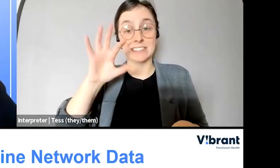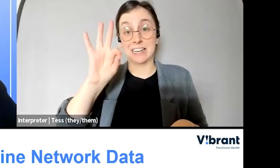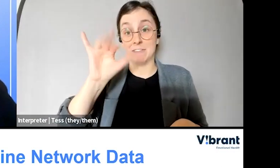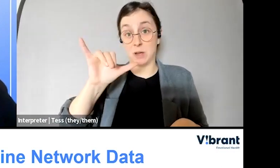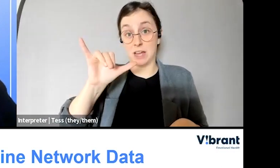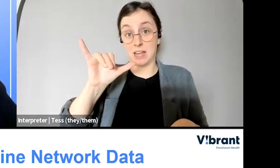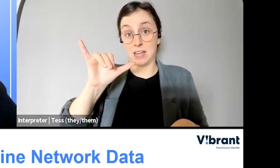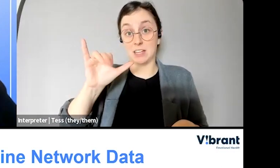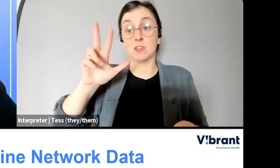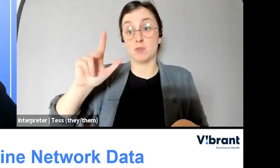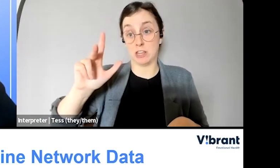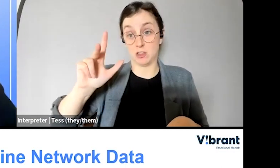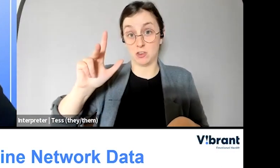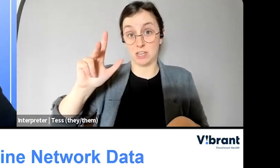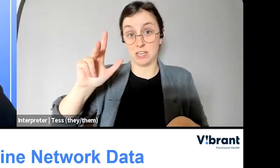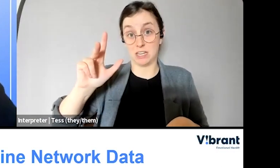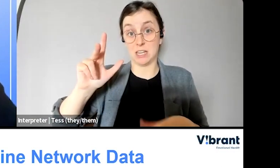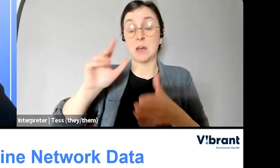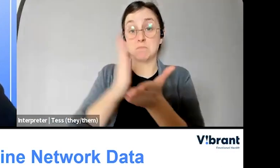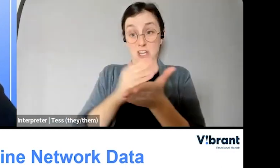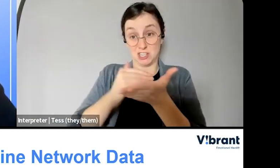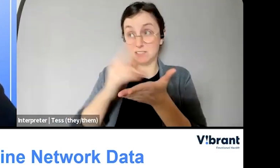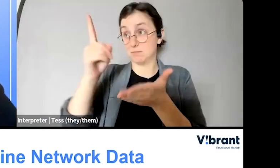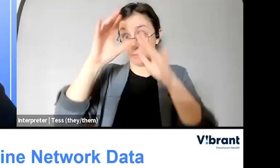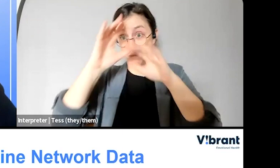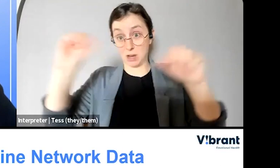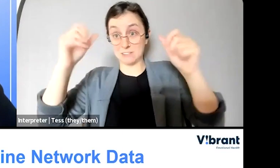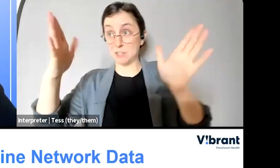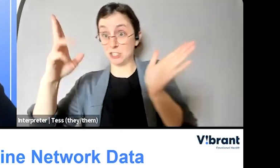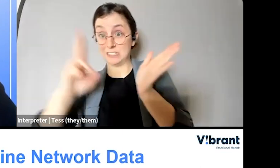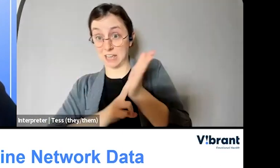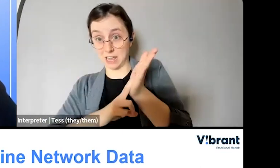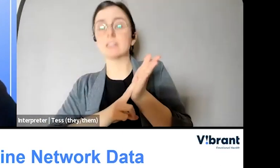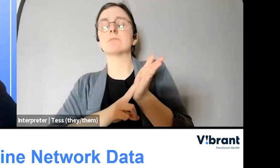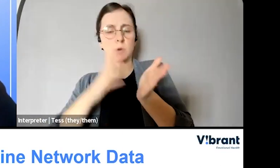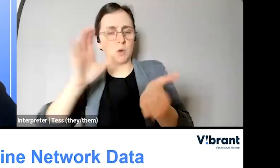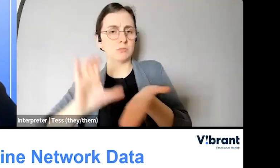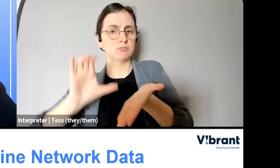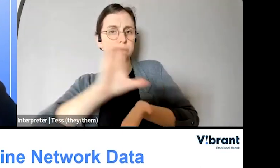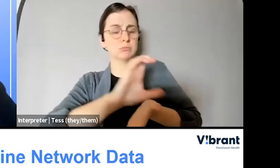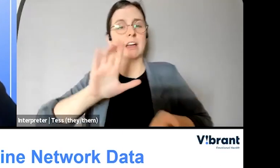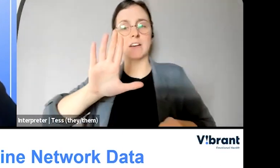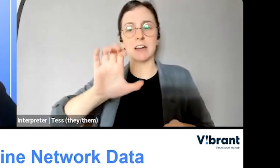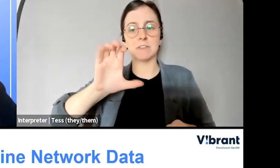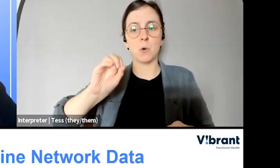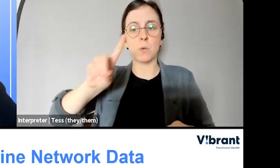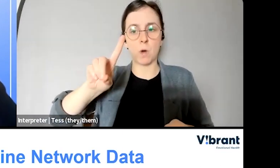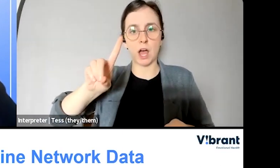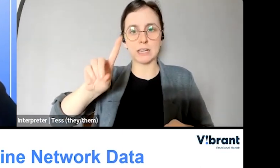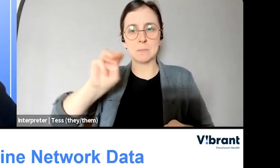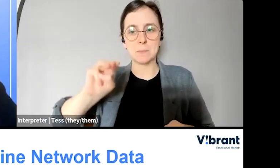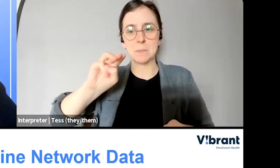FY23 budget that was signed by the president allocates 501 ish million